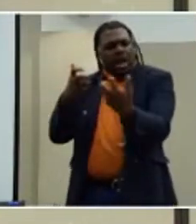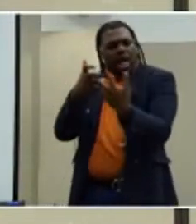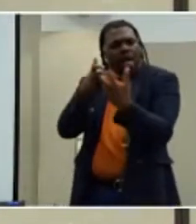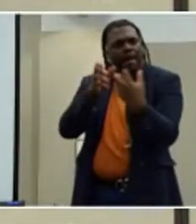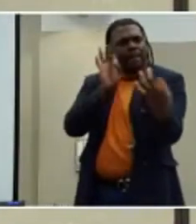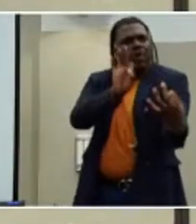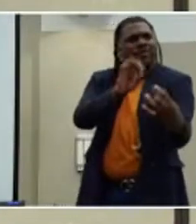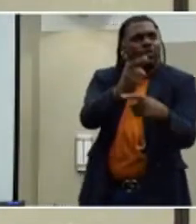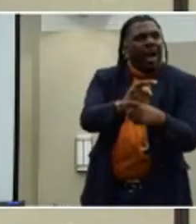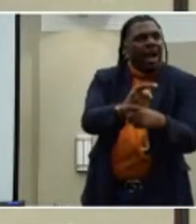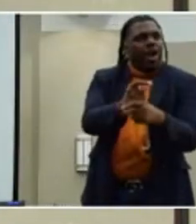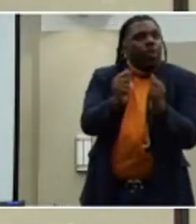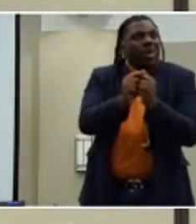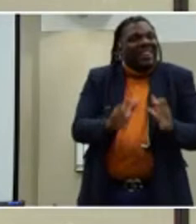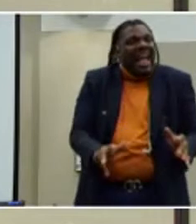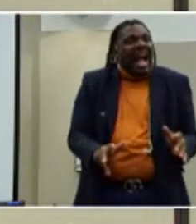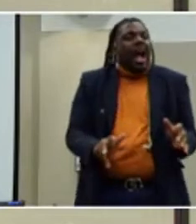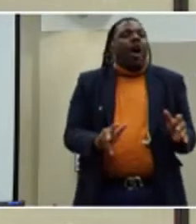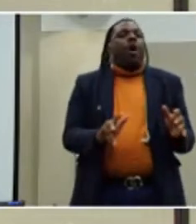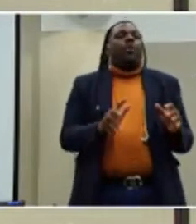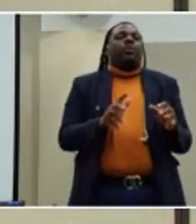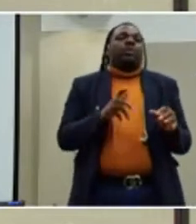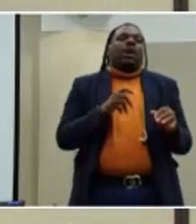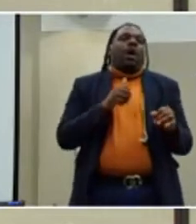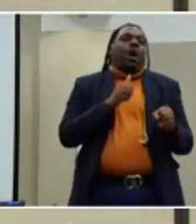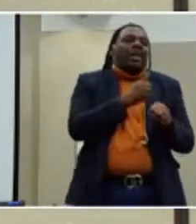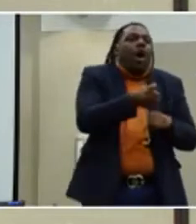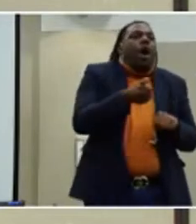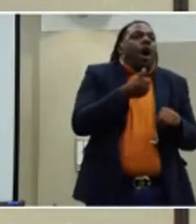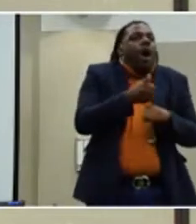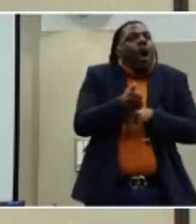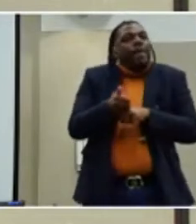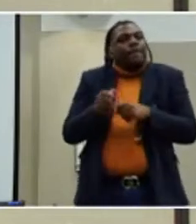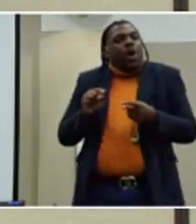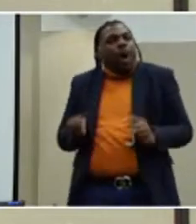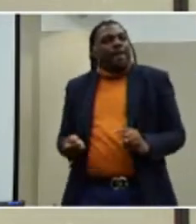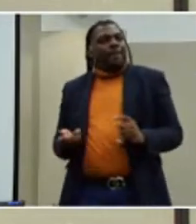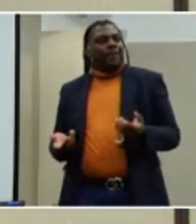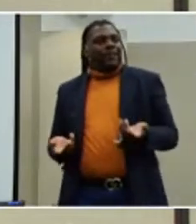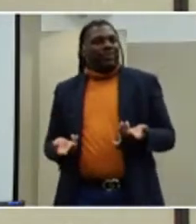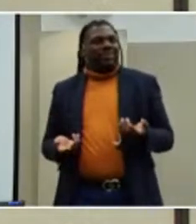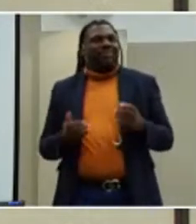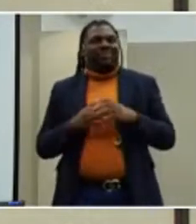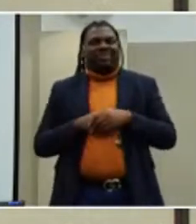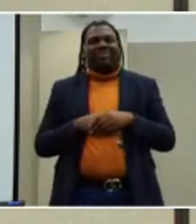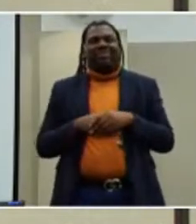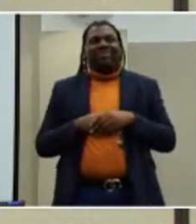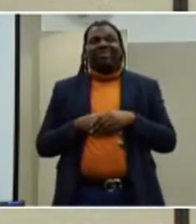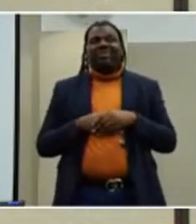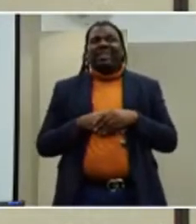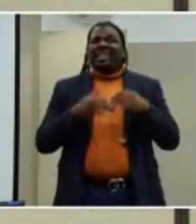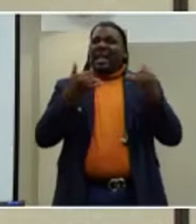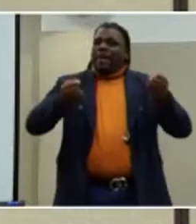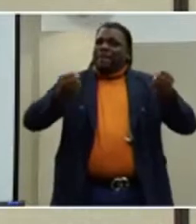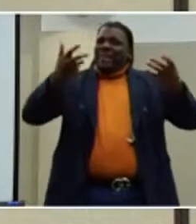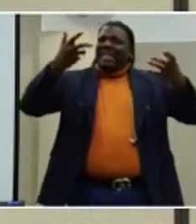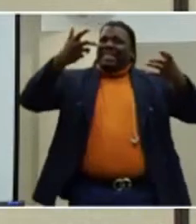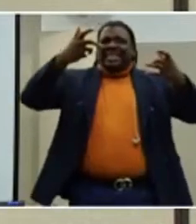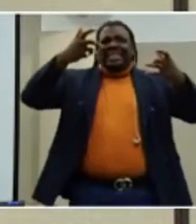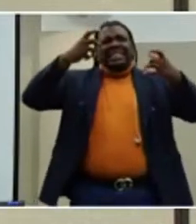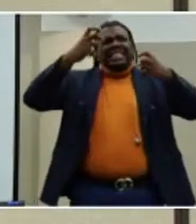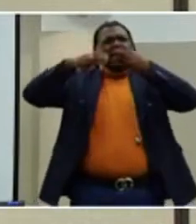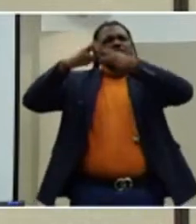and safely without injury to those users. There are myriad issues